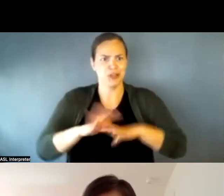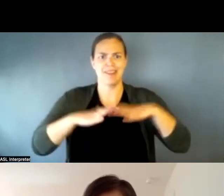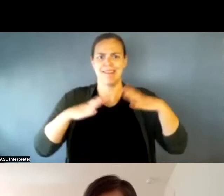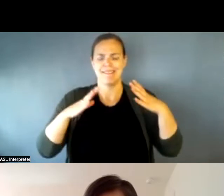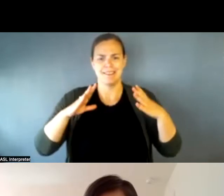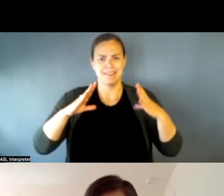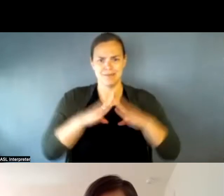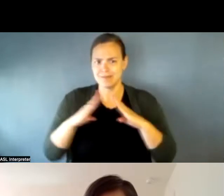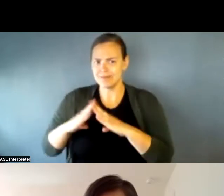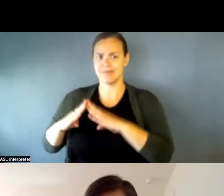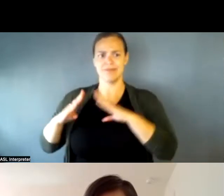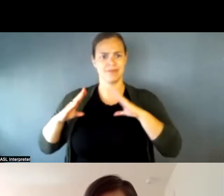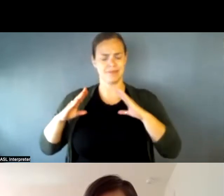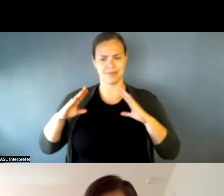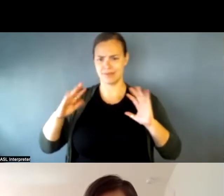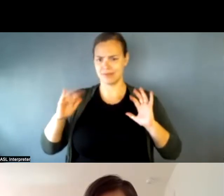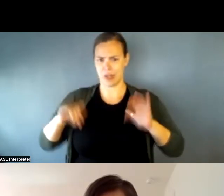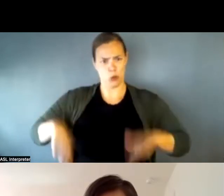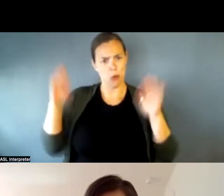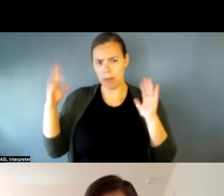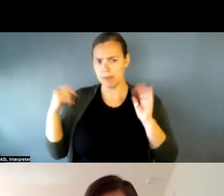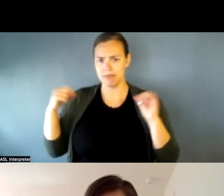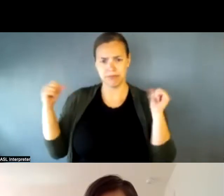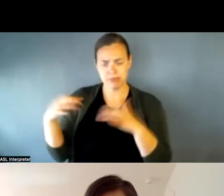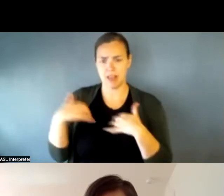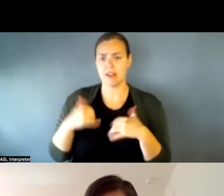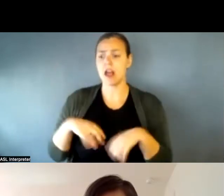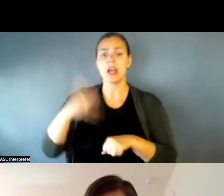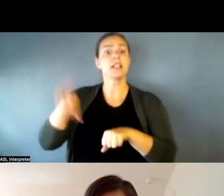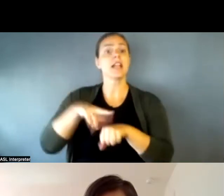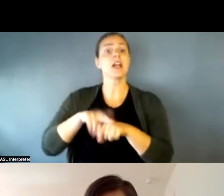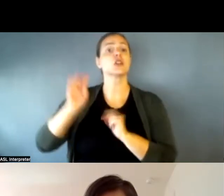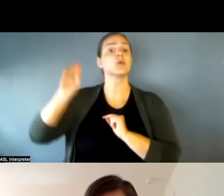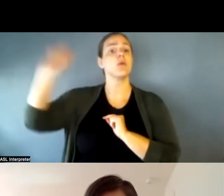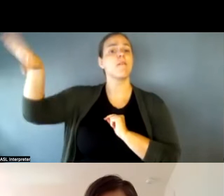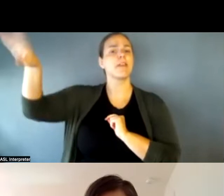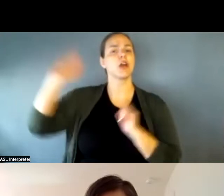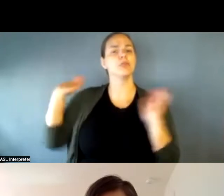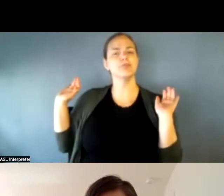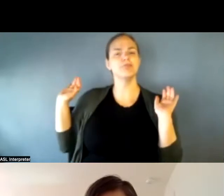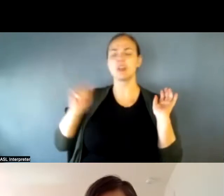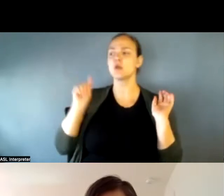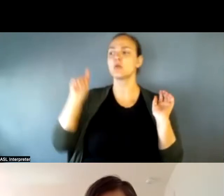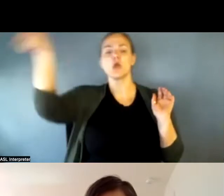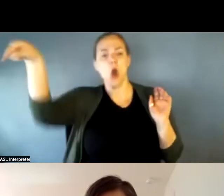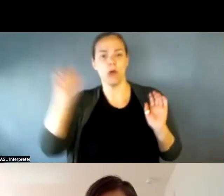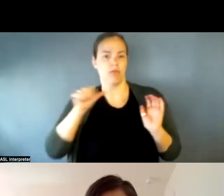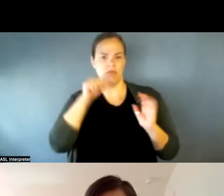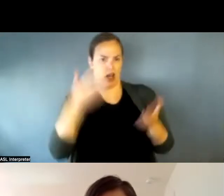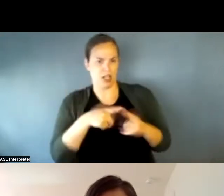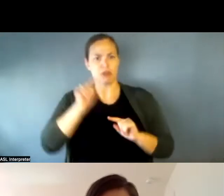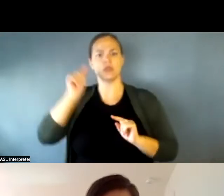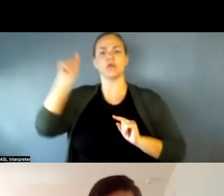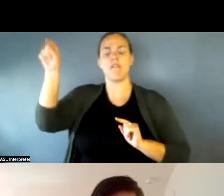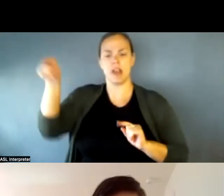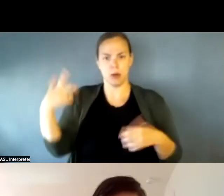industrial town. And nature was always something kind of over there, and it took